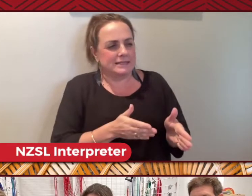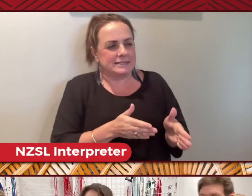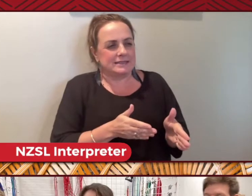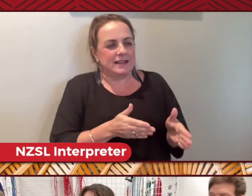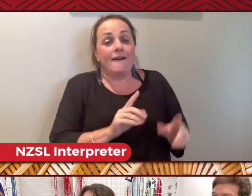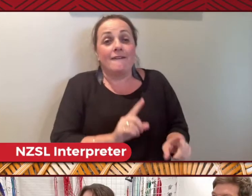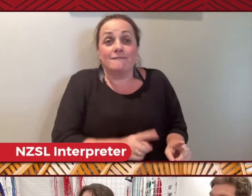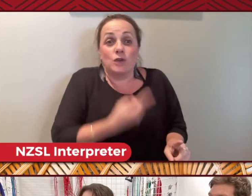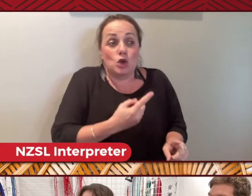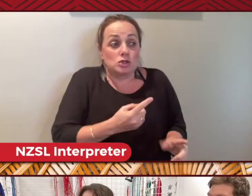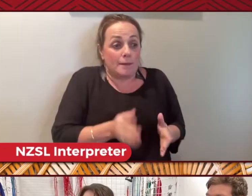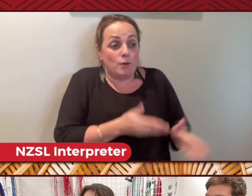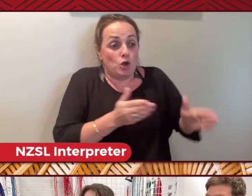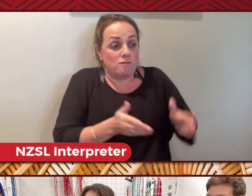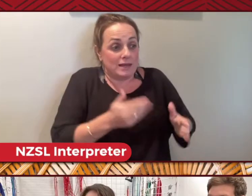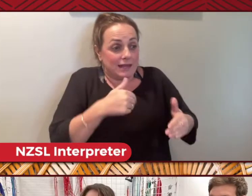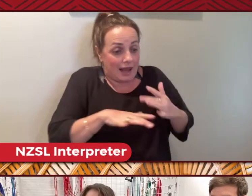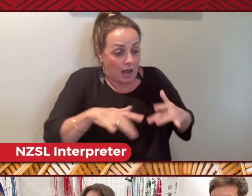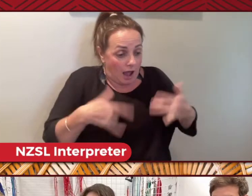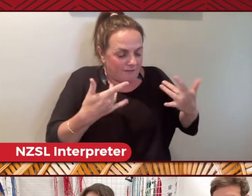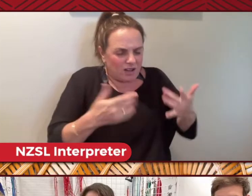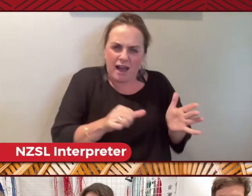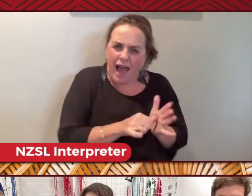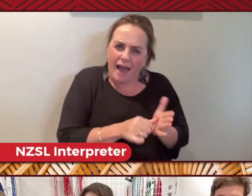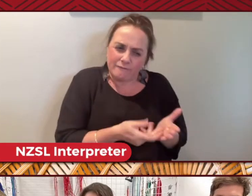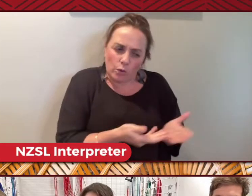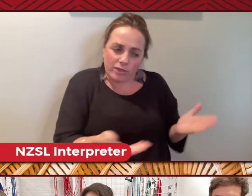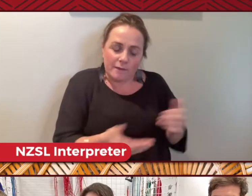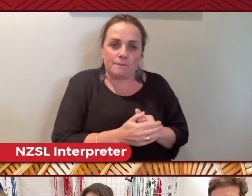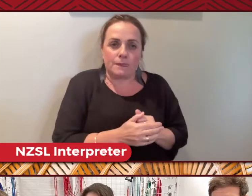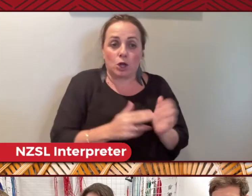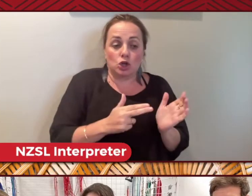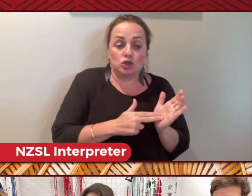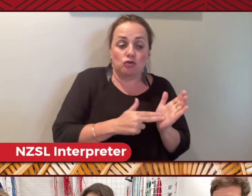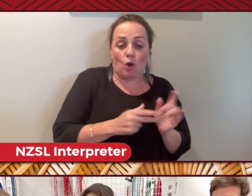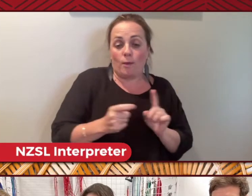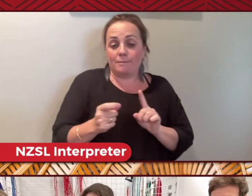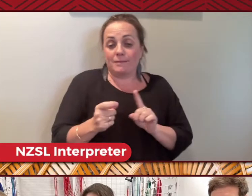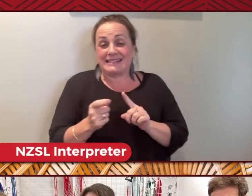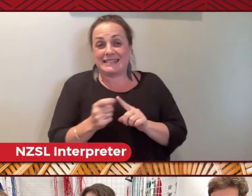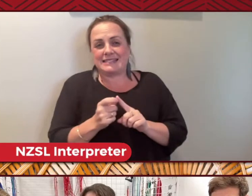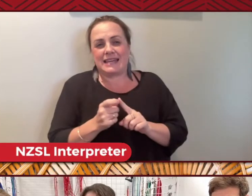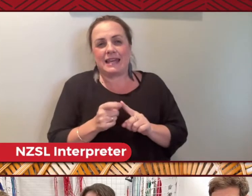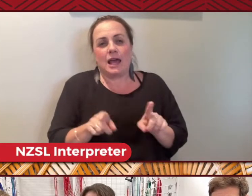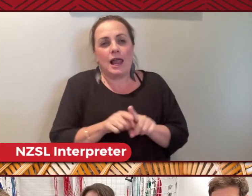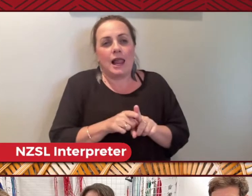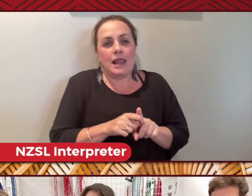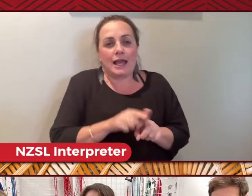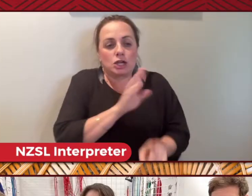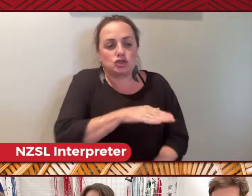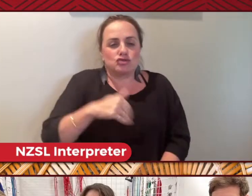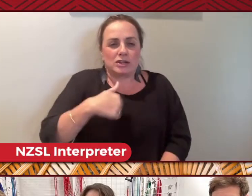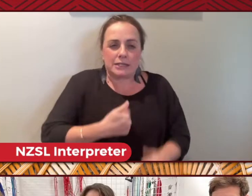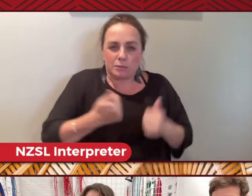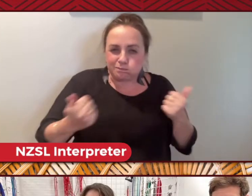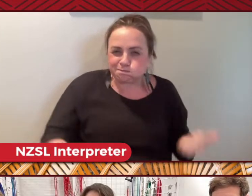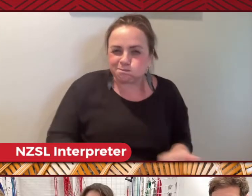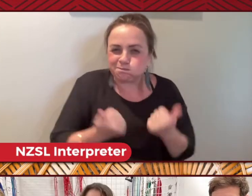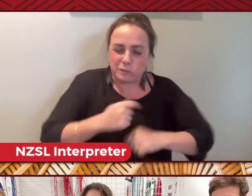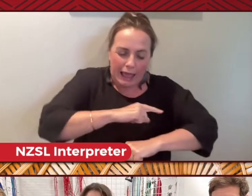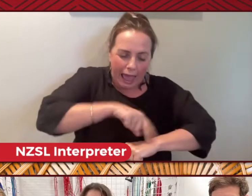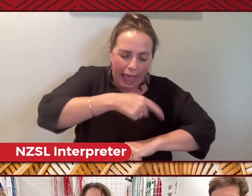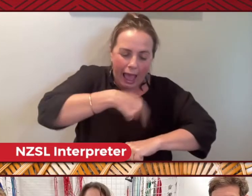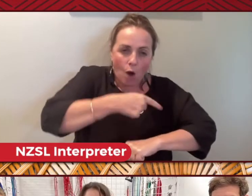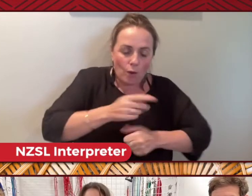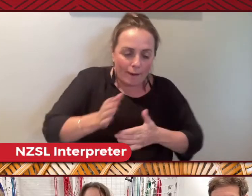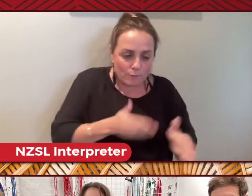life difficult. And so a lot of the neuroplasticity is that children need hundreds and thousands of hours of moving